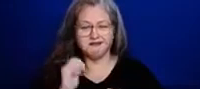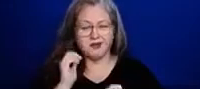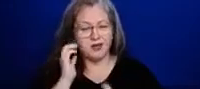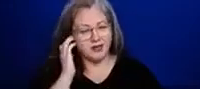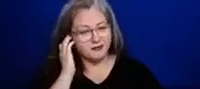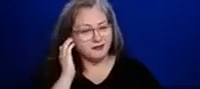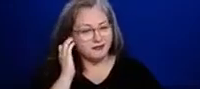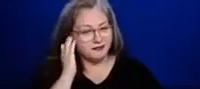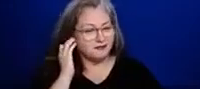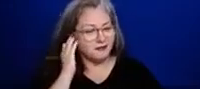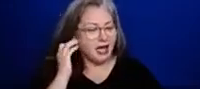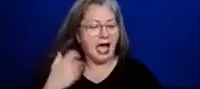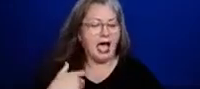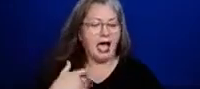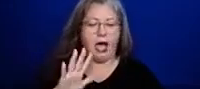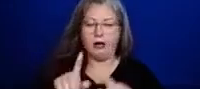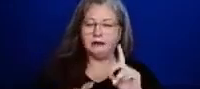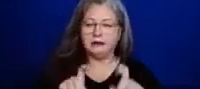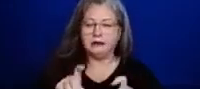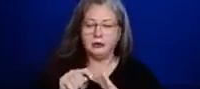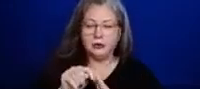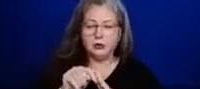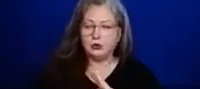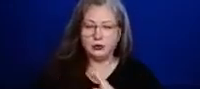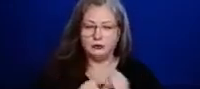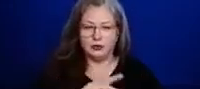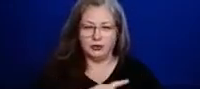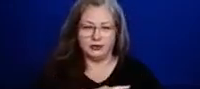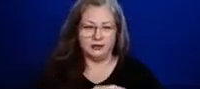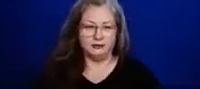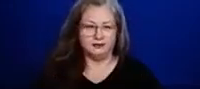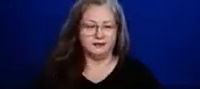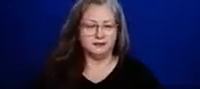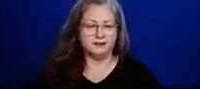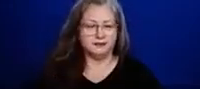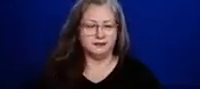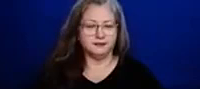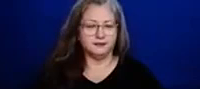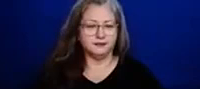Okay. That's okay. I don't want to get too personal either.